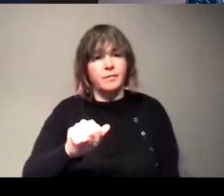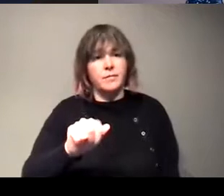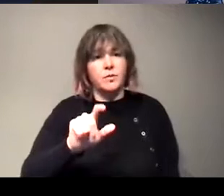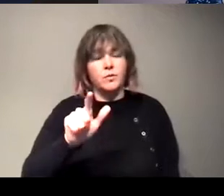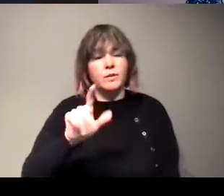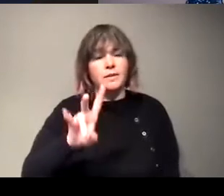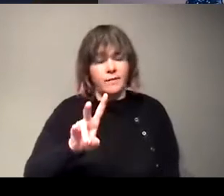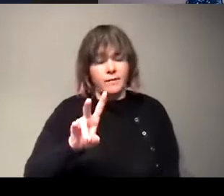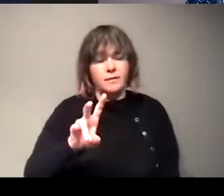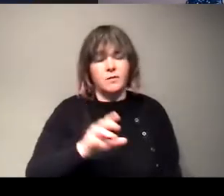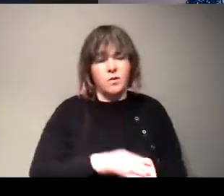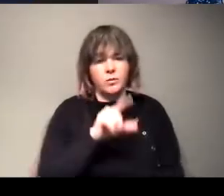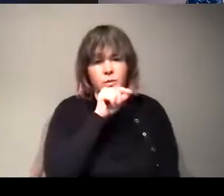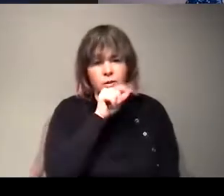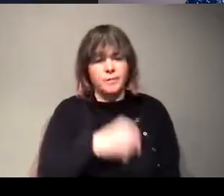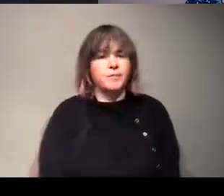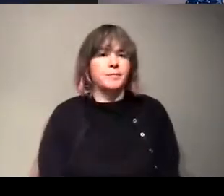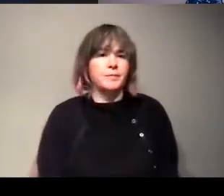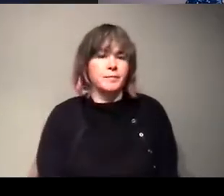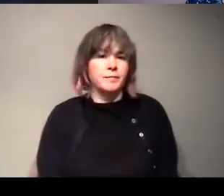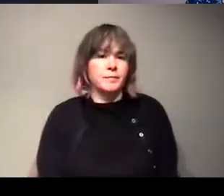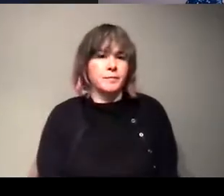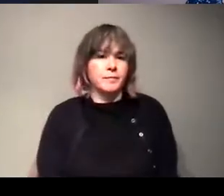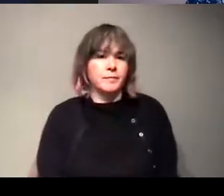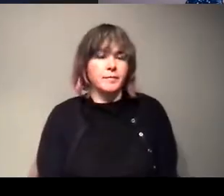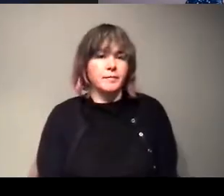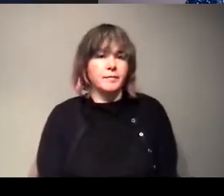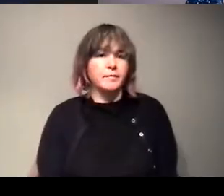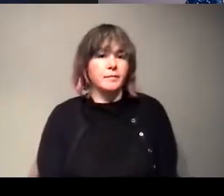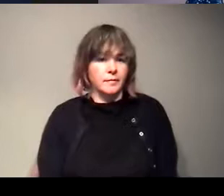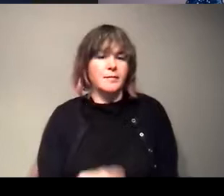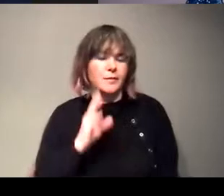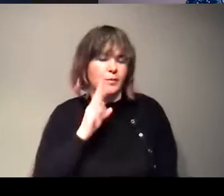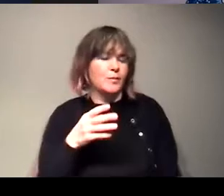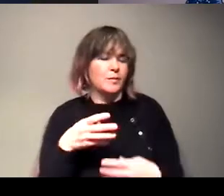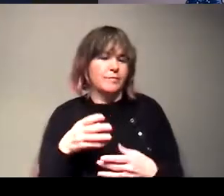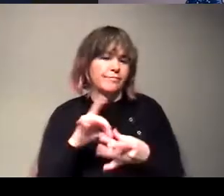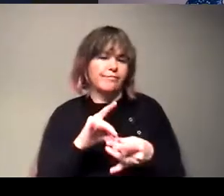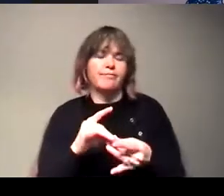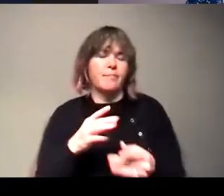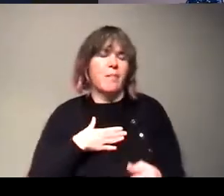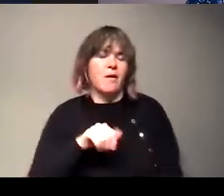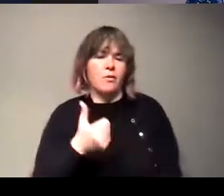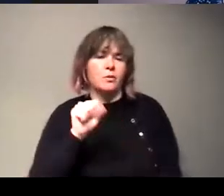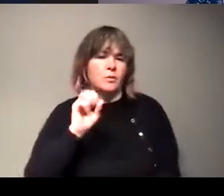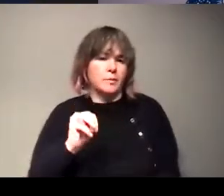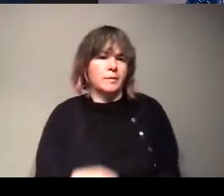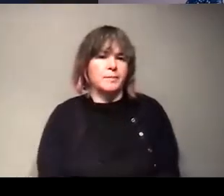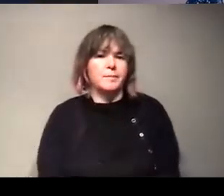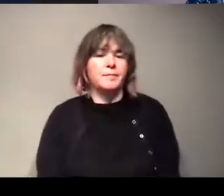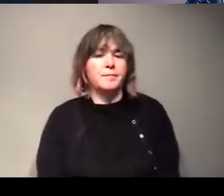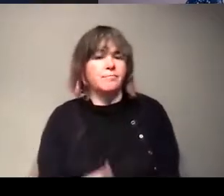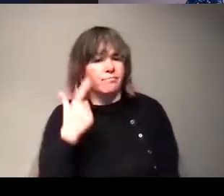DYANNA27 on Twitter. And that will take you to any other social medias of mine. Feel free